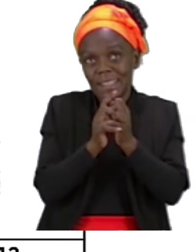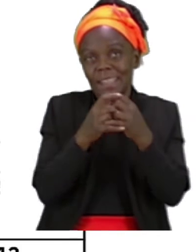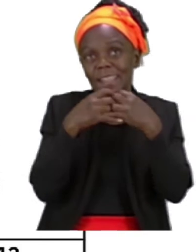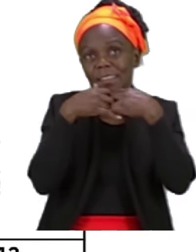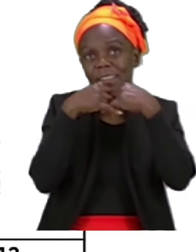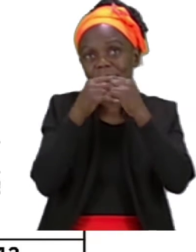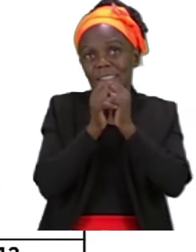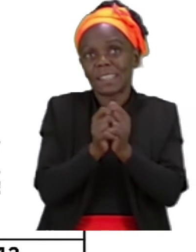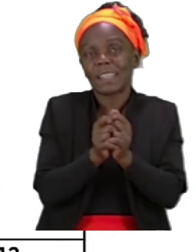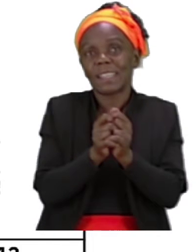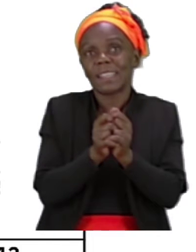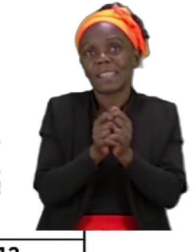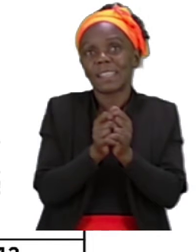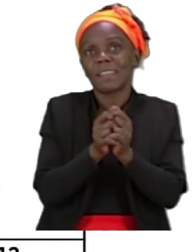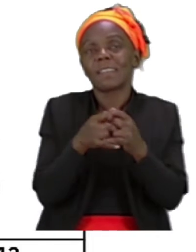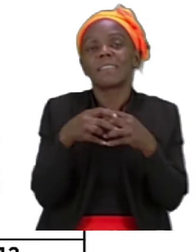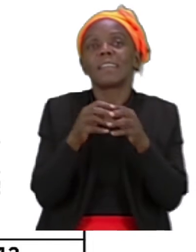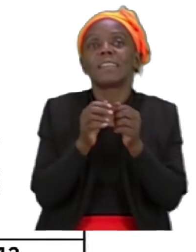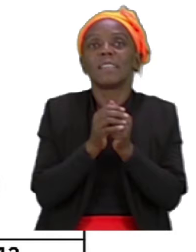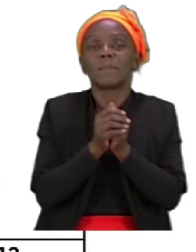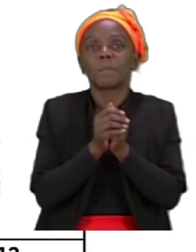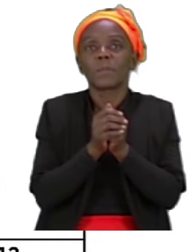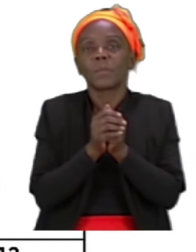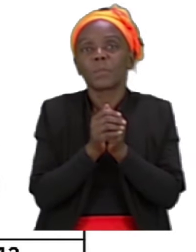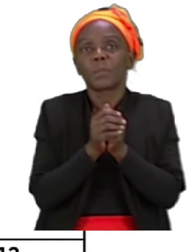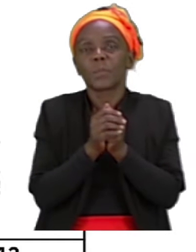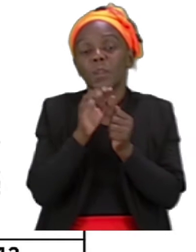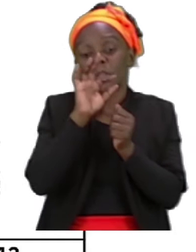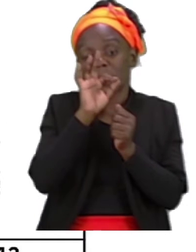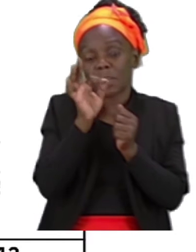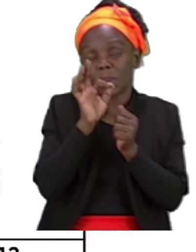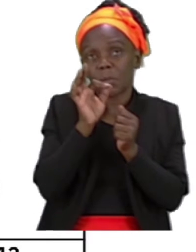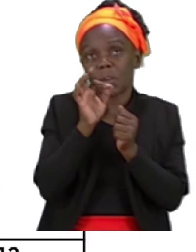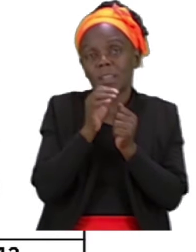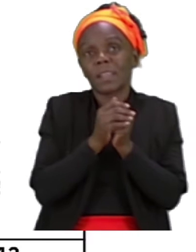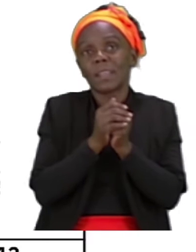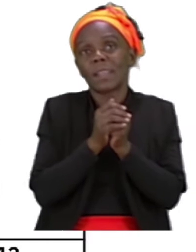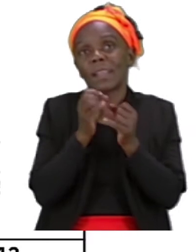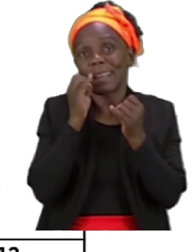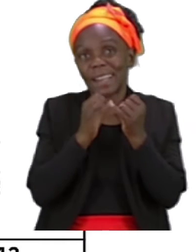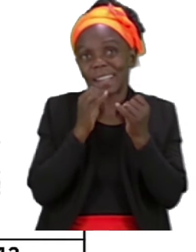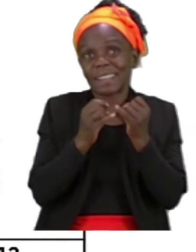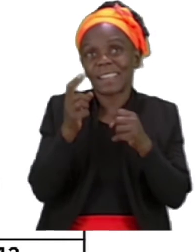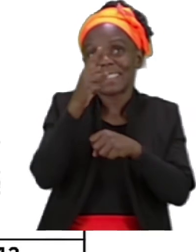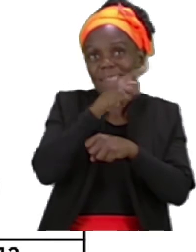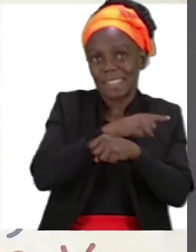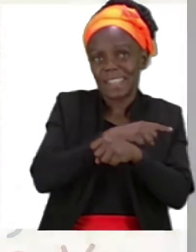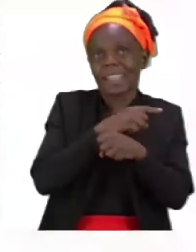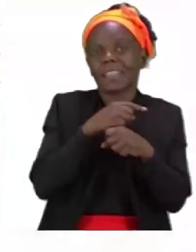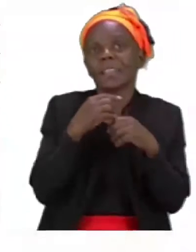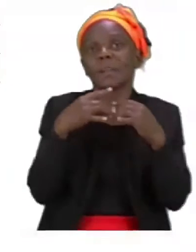day was on a Sunday. Now let's take a look at the rest of the